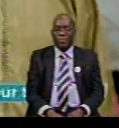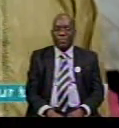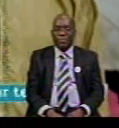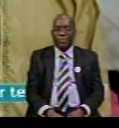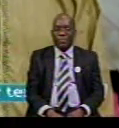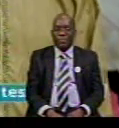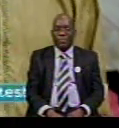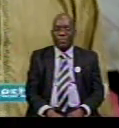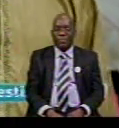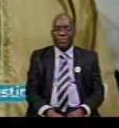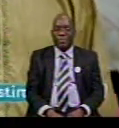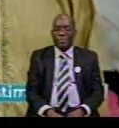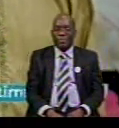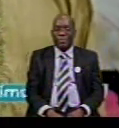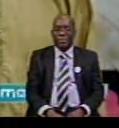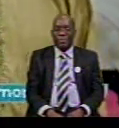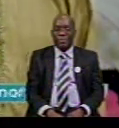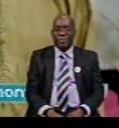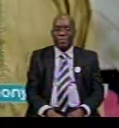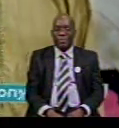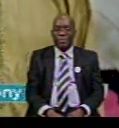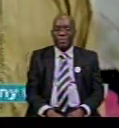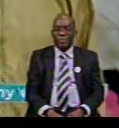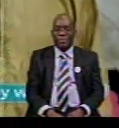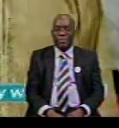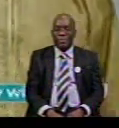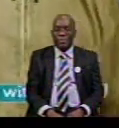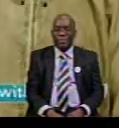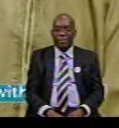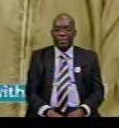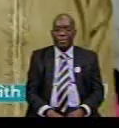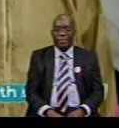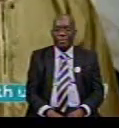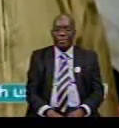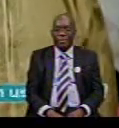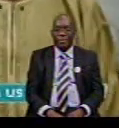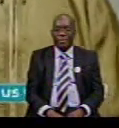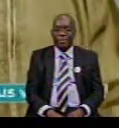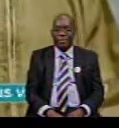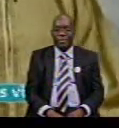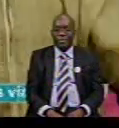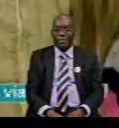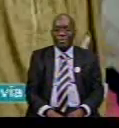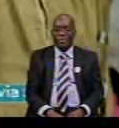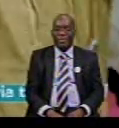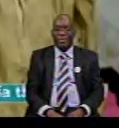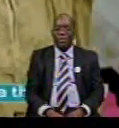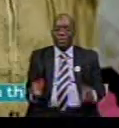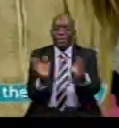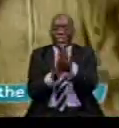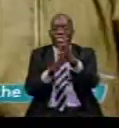you can see him jumping up, moving up with ease. Praise the